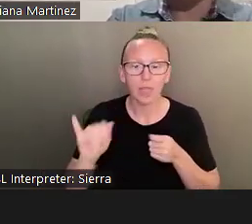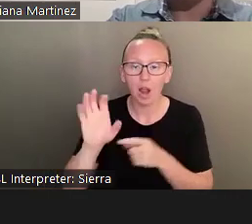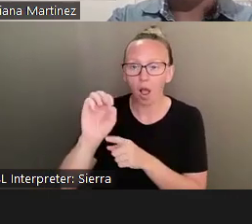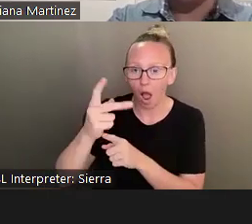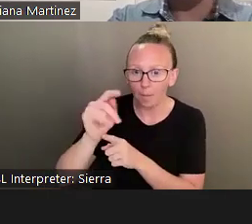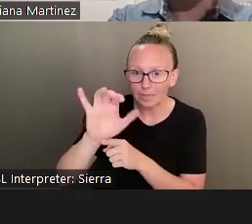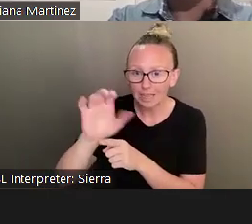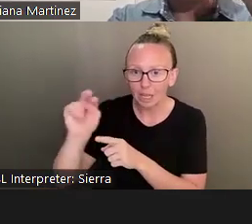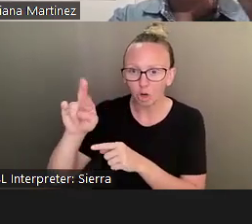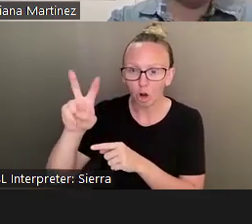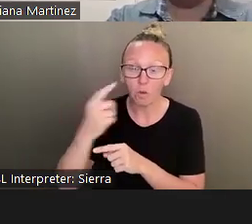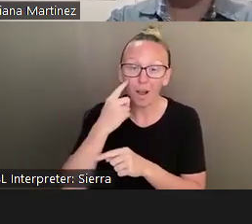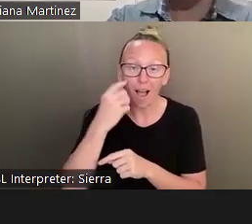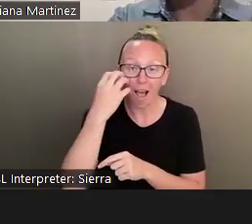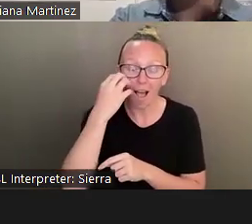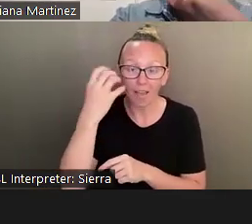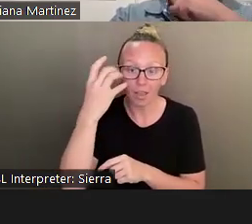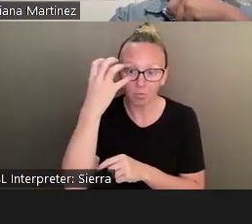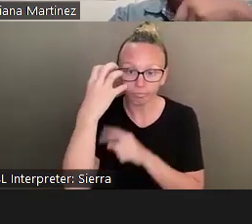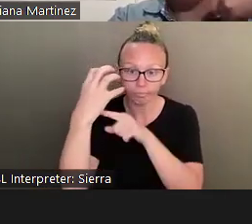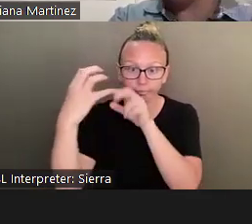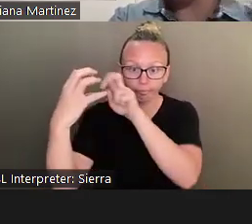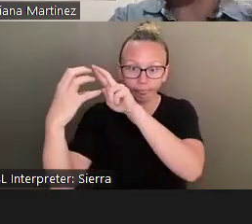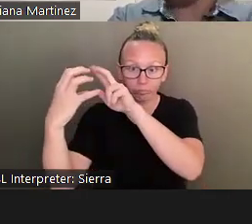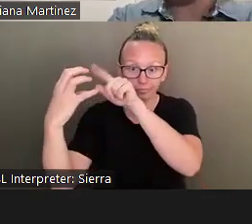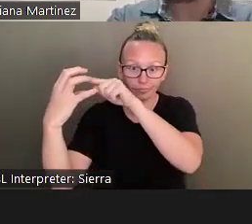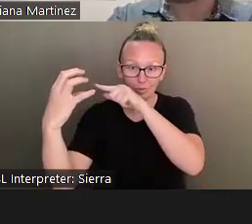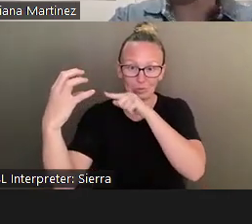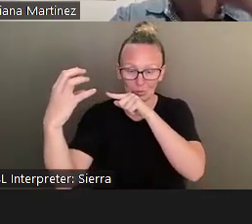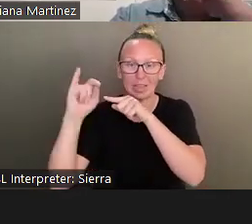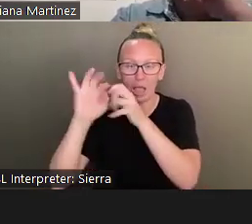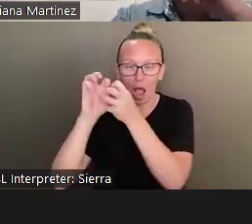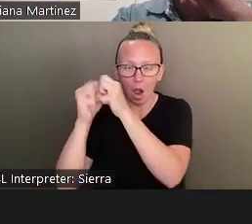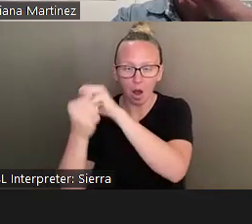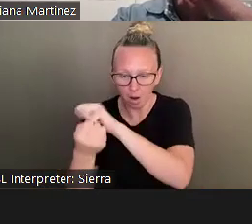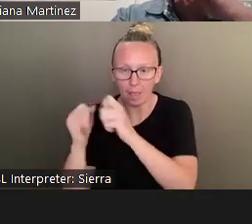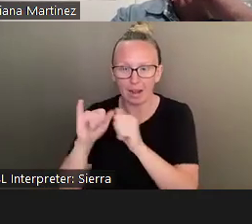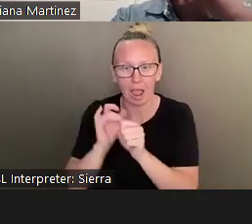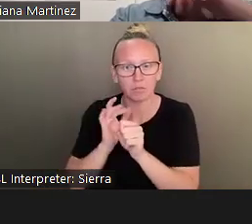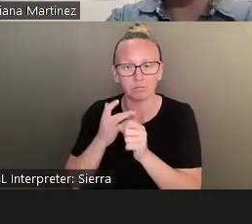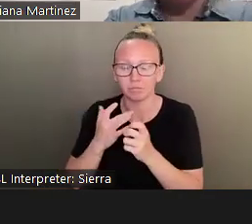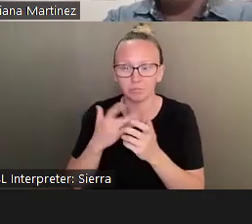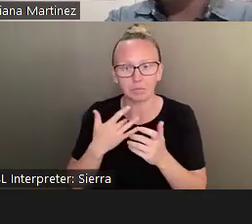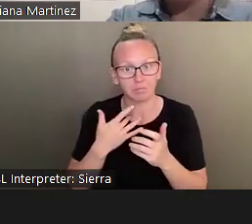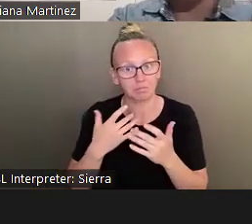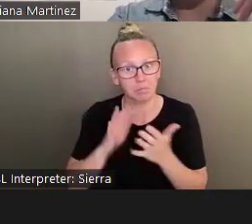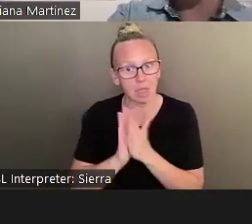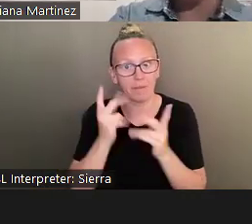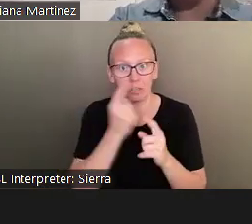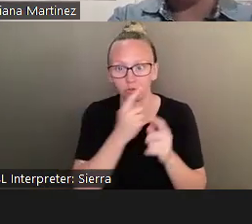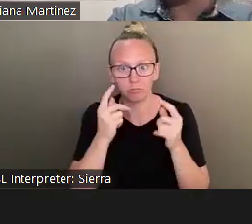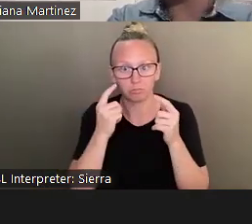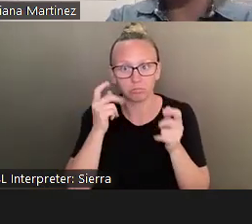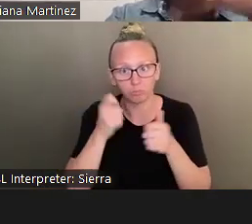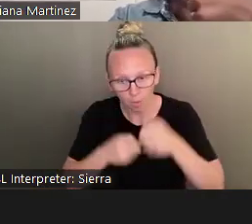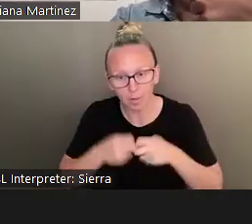cause vision problems. And also it's just very painful. And luckily now, like I have treatment